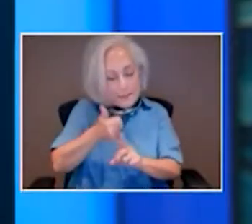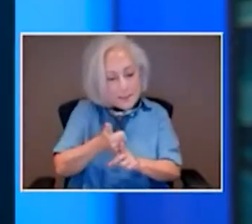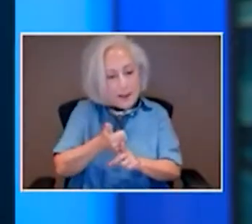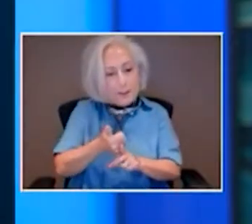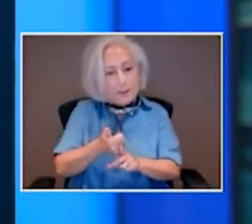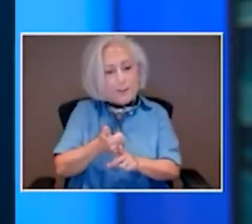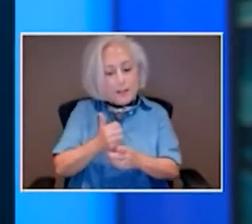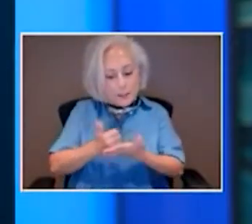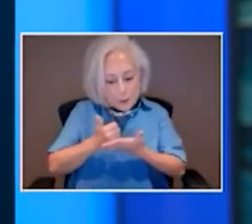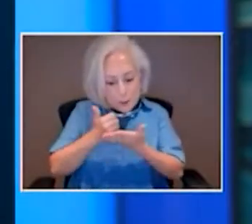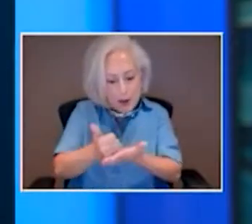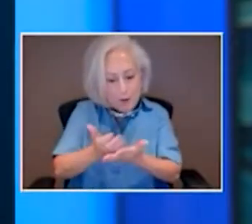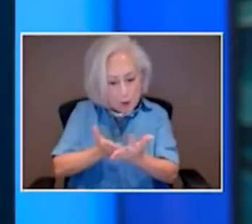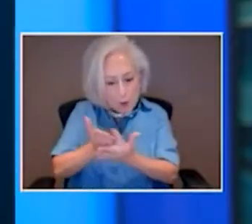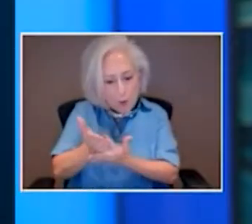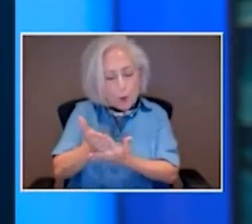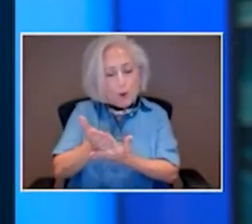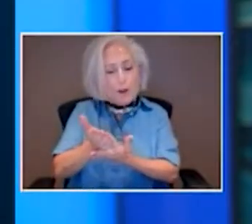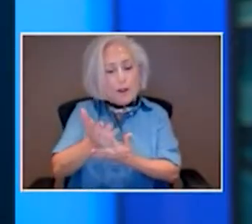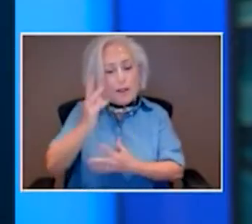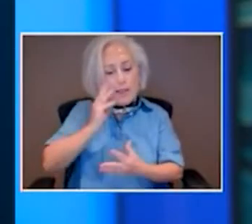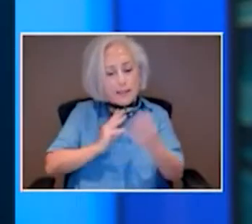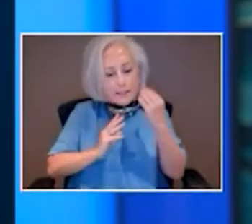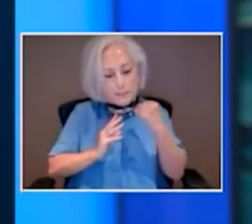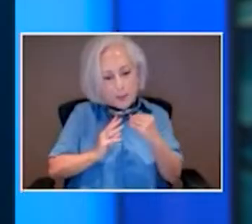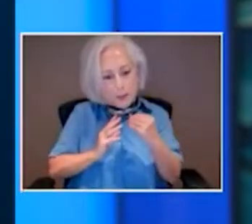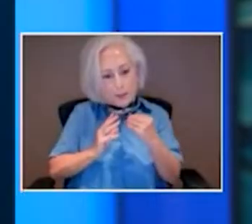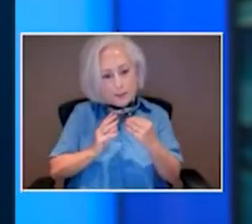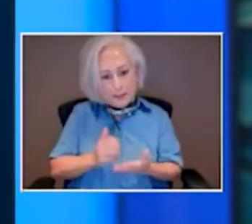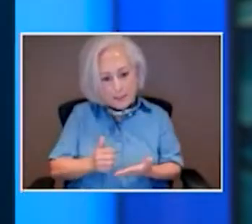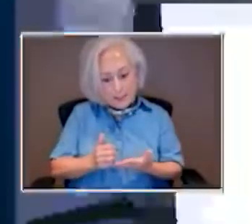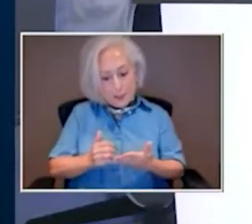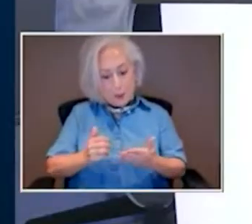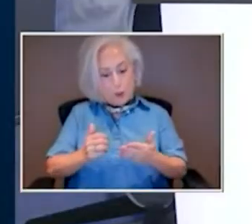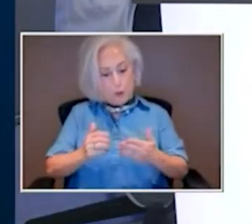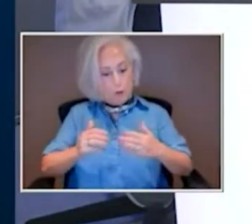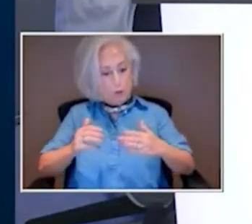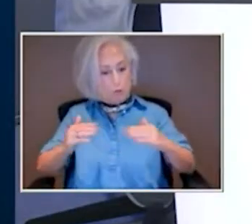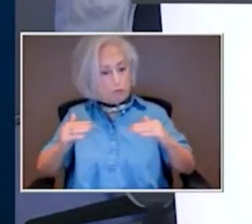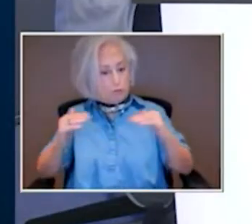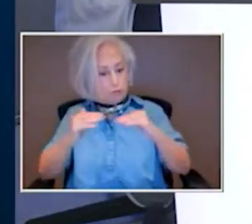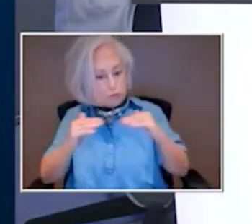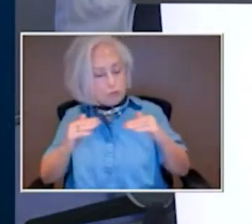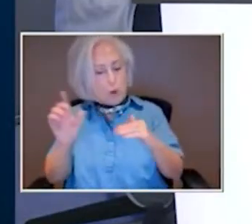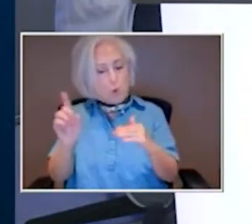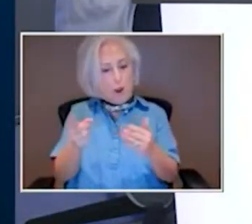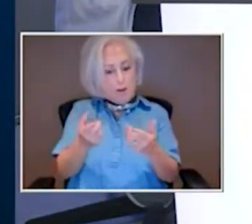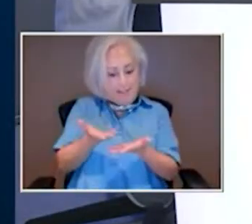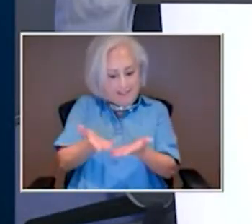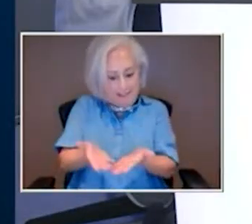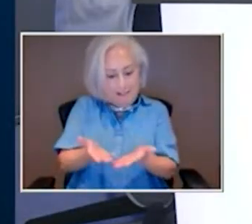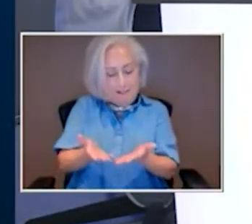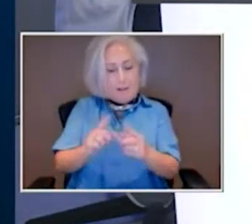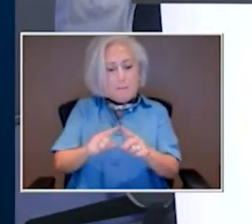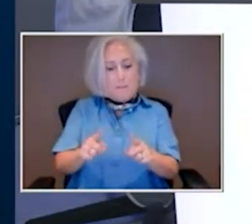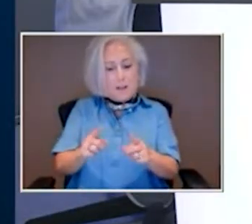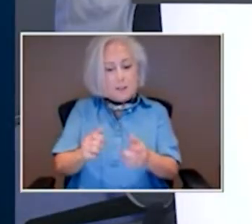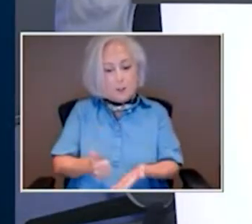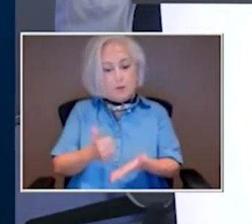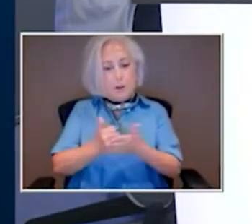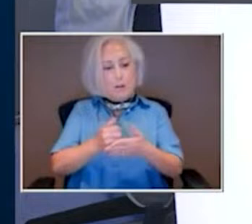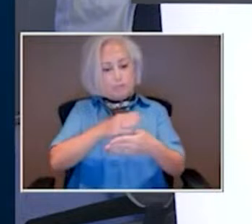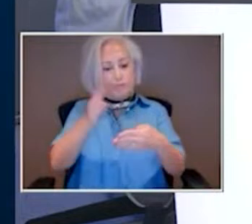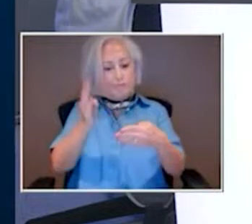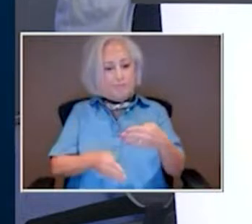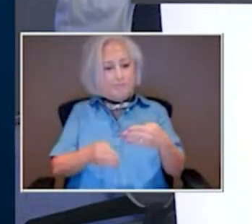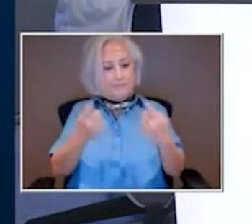meet them where they are, but help them get to that finish line. Yeah, Dr. Lai, it's a job for you, of course, but you're also dealing with somebody